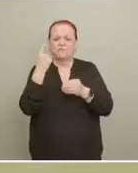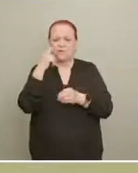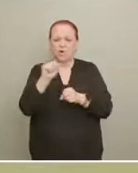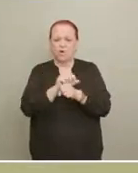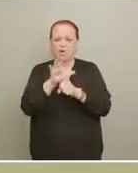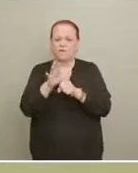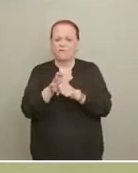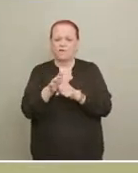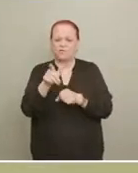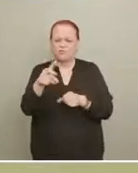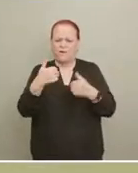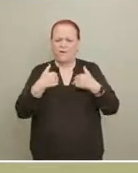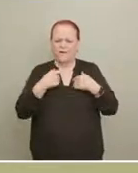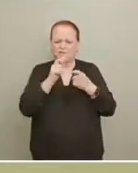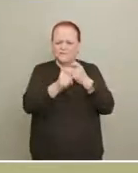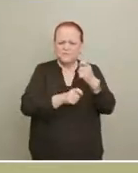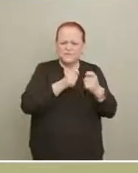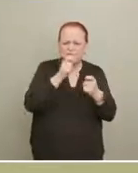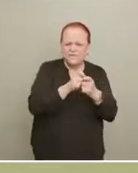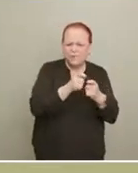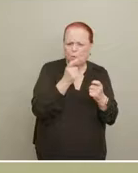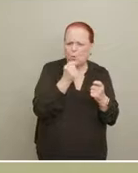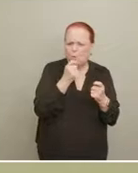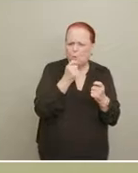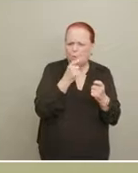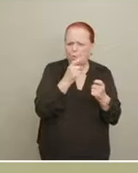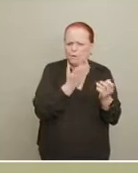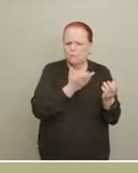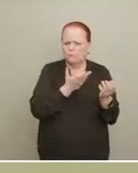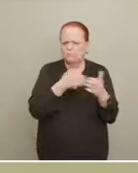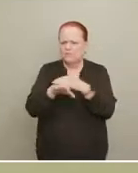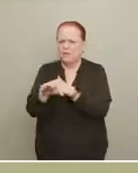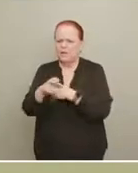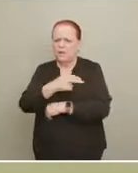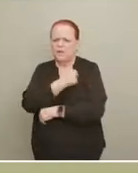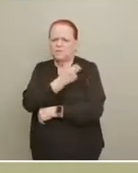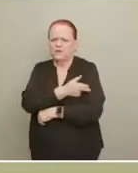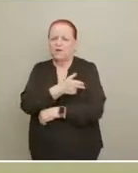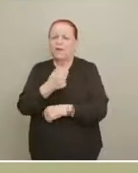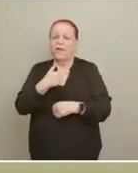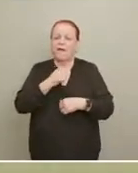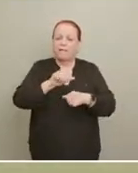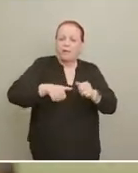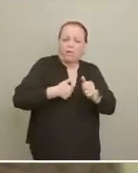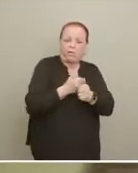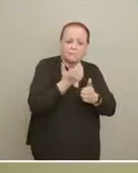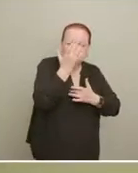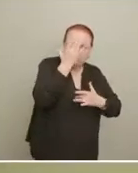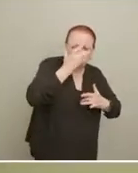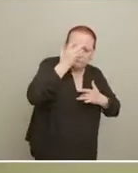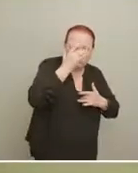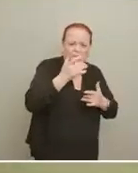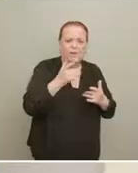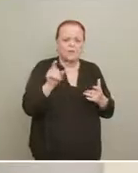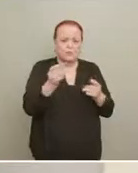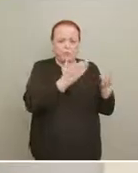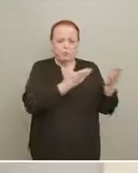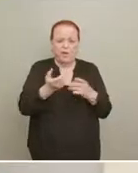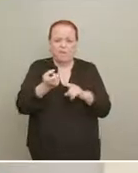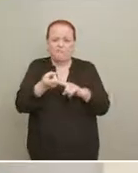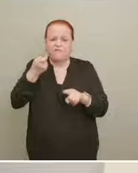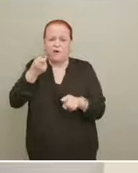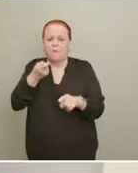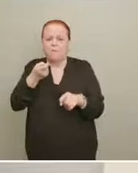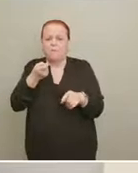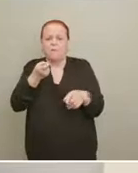on who is being hospitalized? Do they have other conditions? Are they coming from nursing homes?